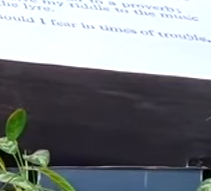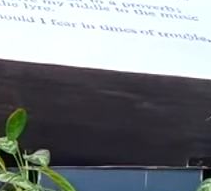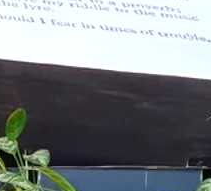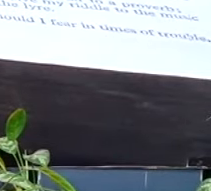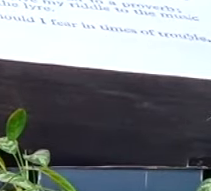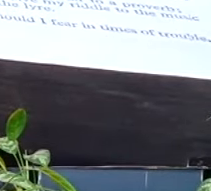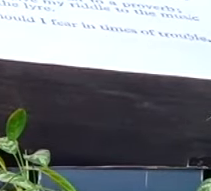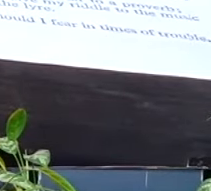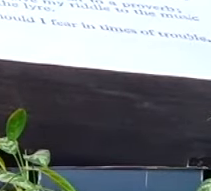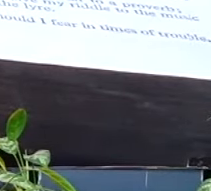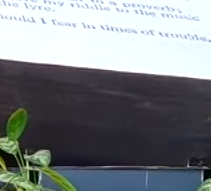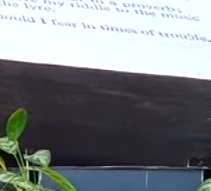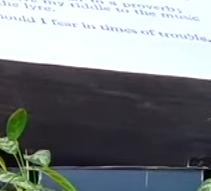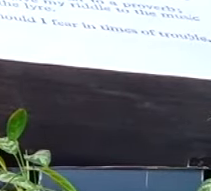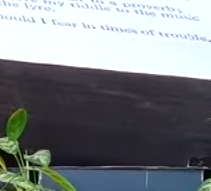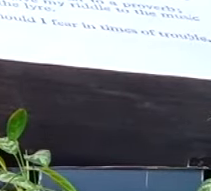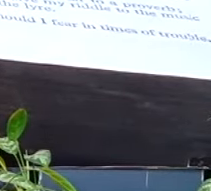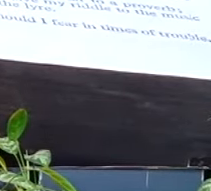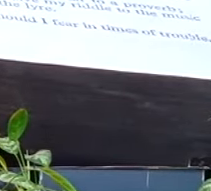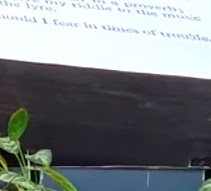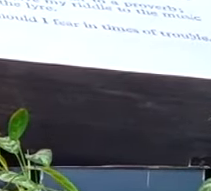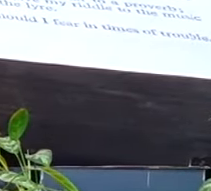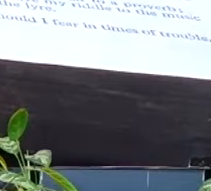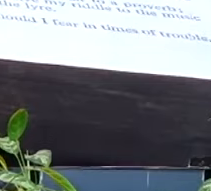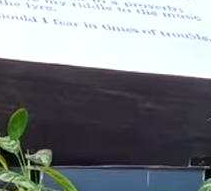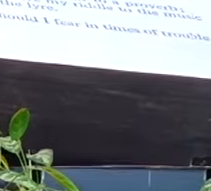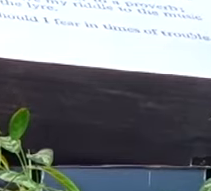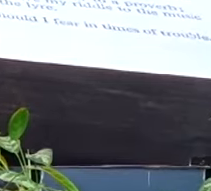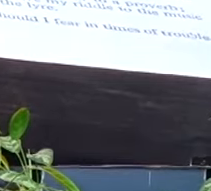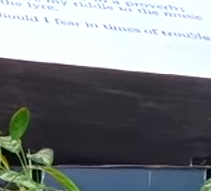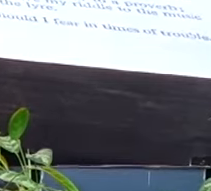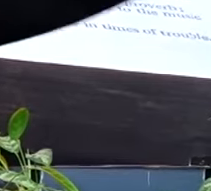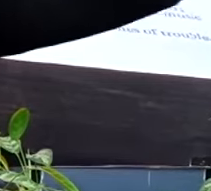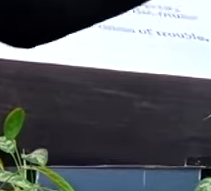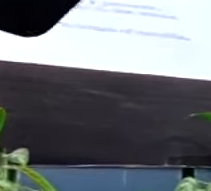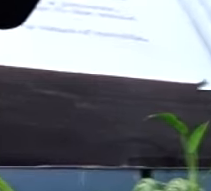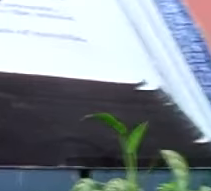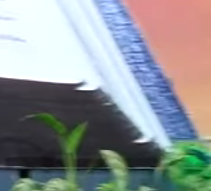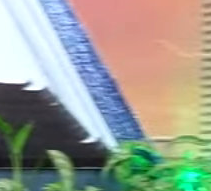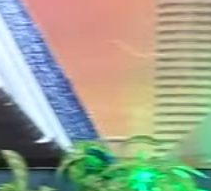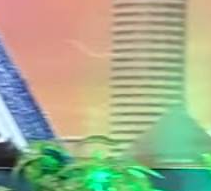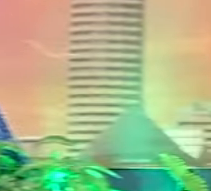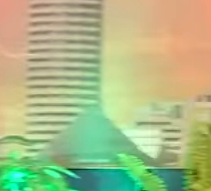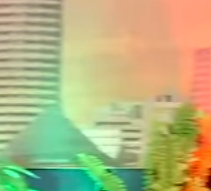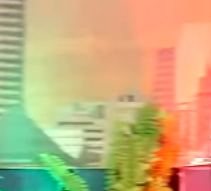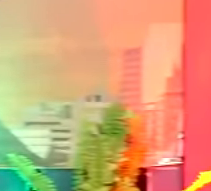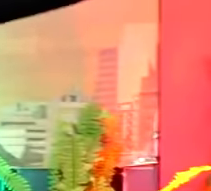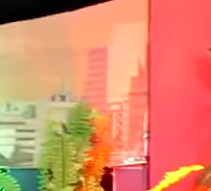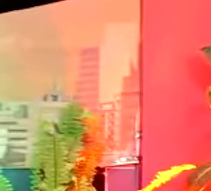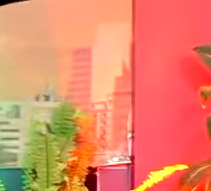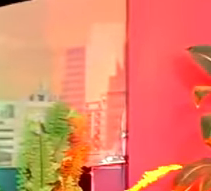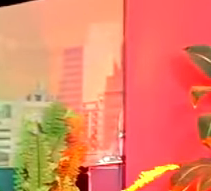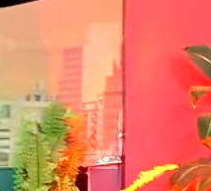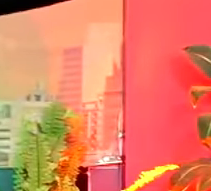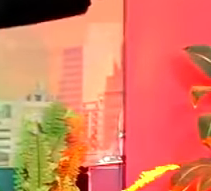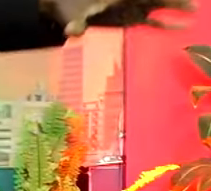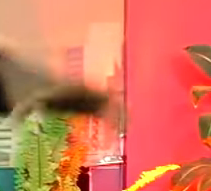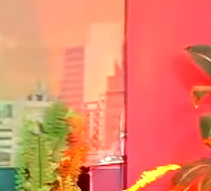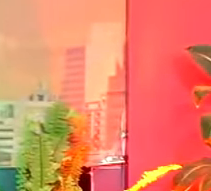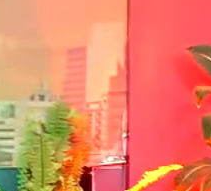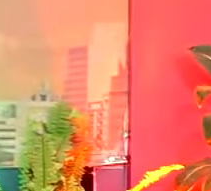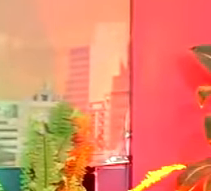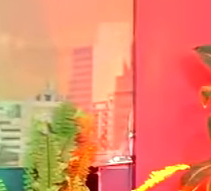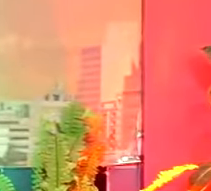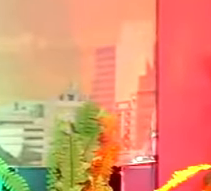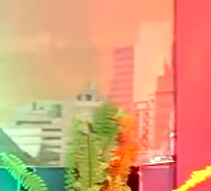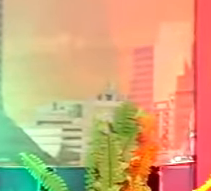breath of life. If I knew you guys were coming, I would have asked them to look for a different preacher. You know,